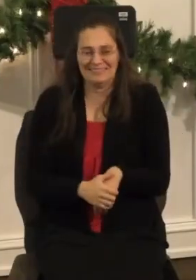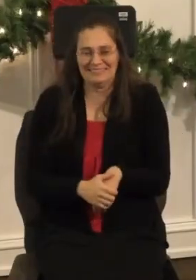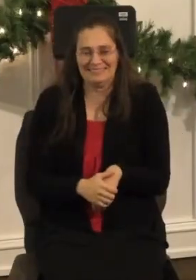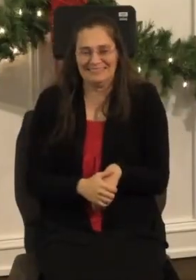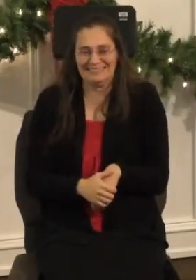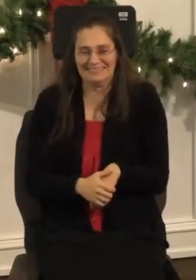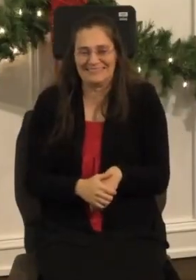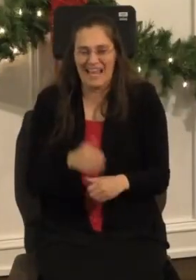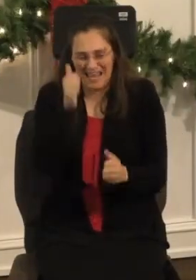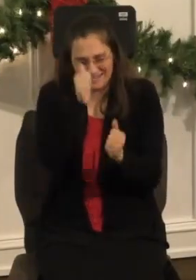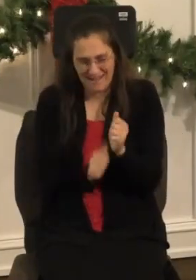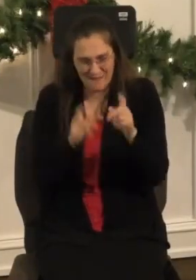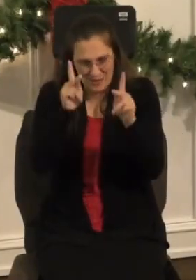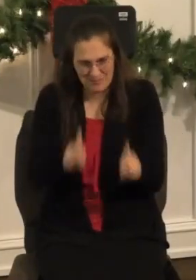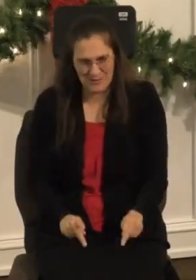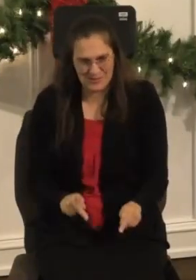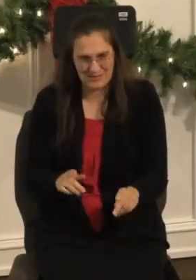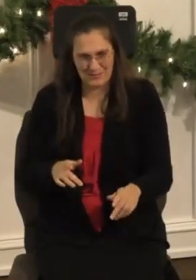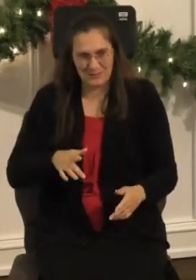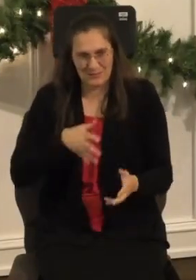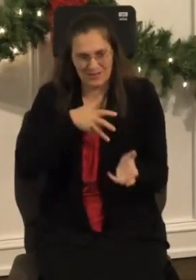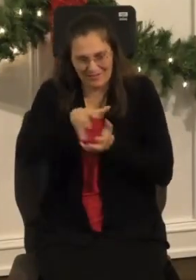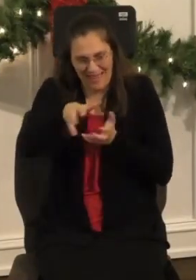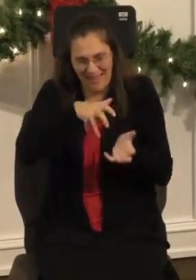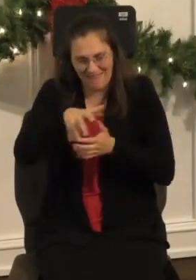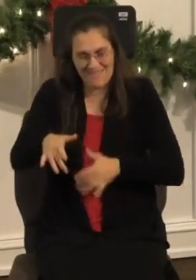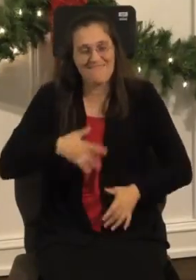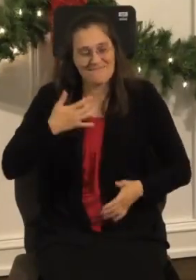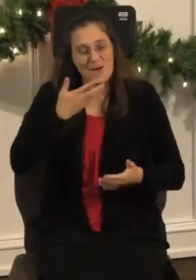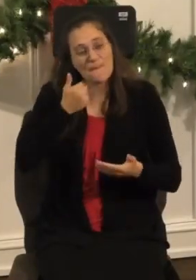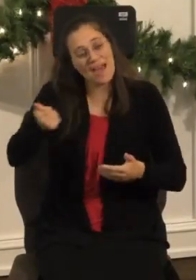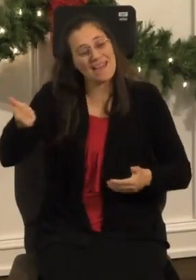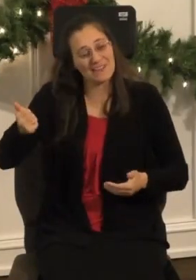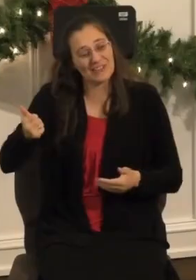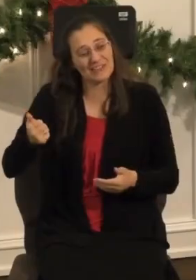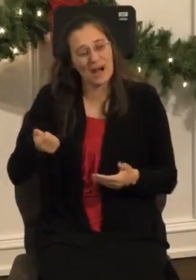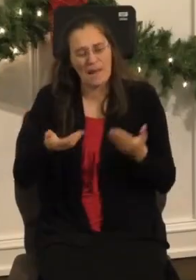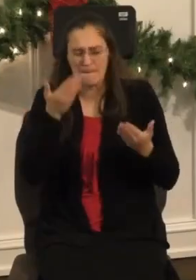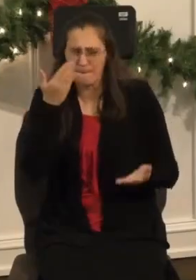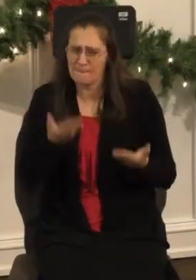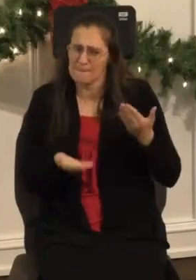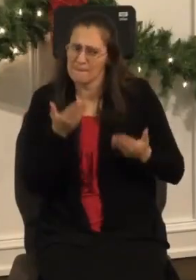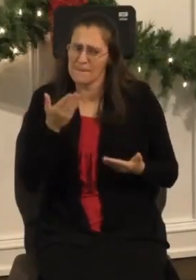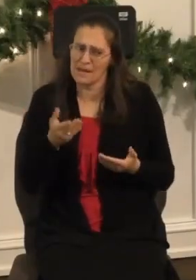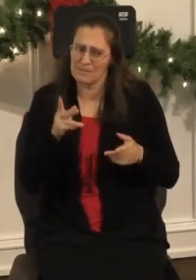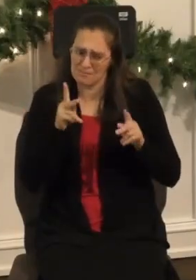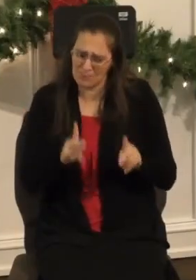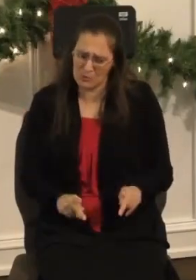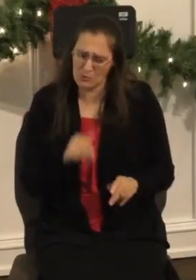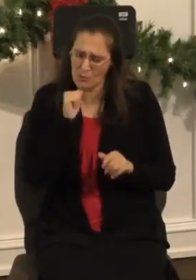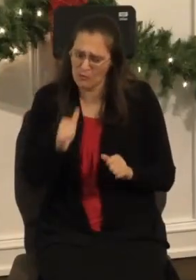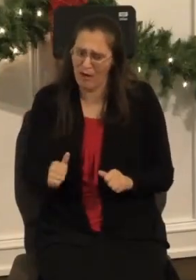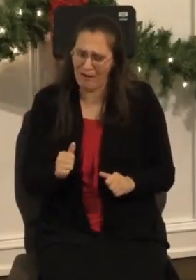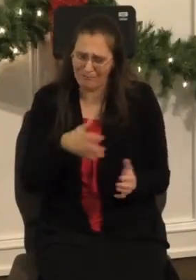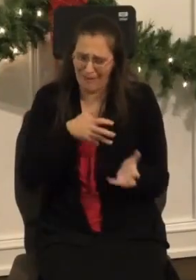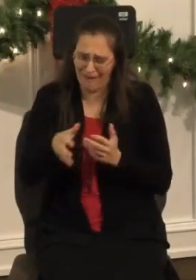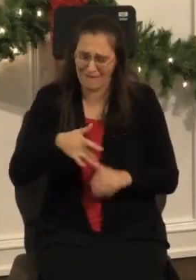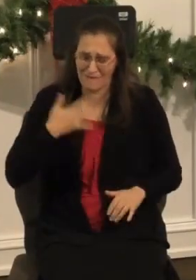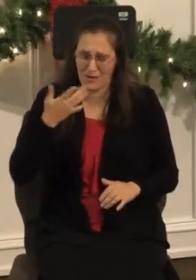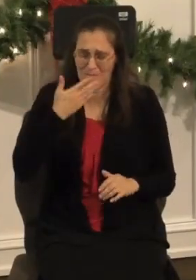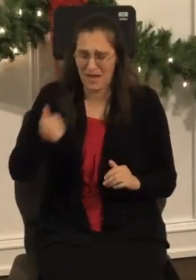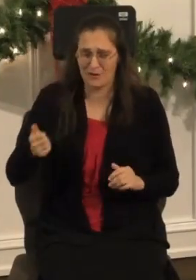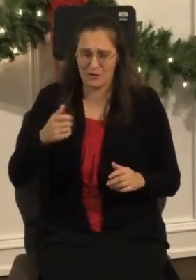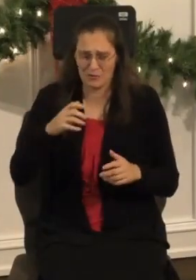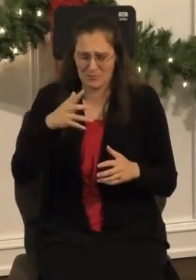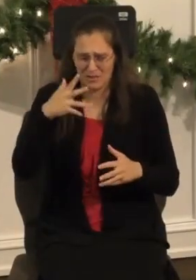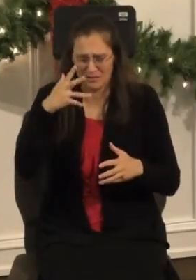Man, and everybody will laugh and feel better. Or maybe somebody won't laugh and feel better, and it might get worse. I can't say. You have